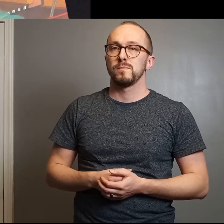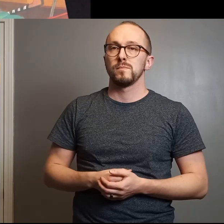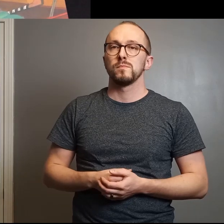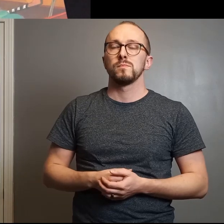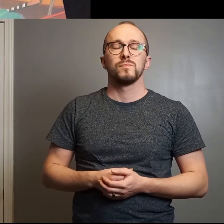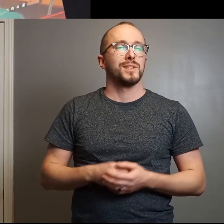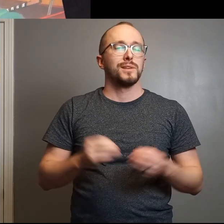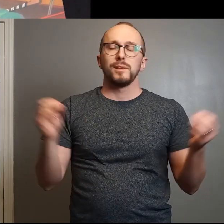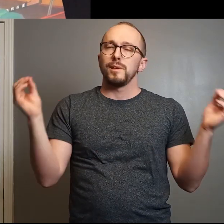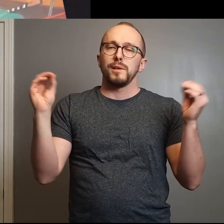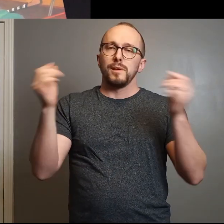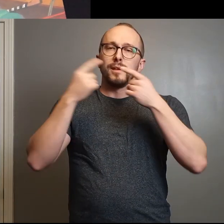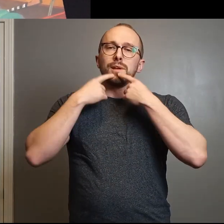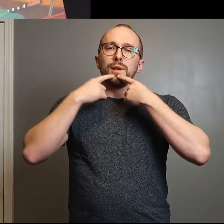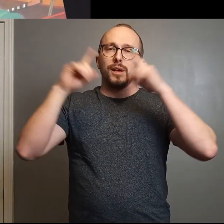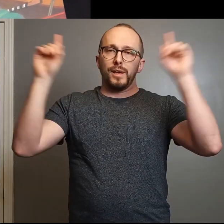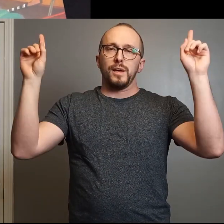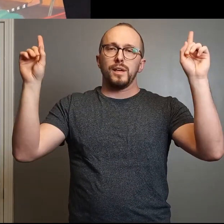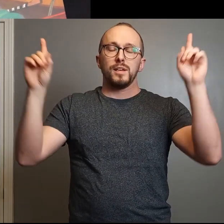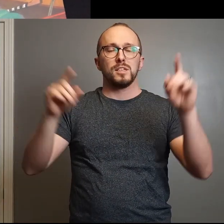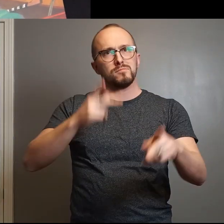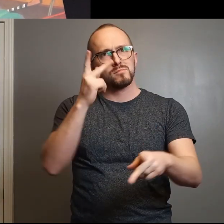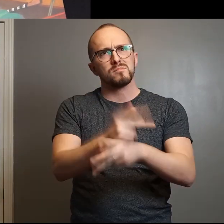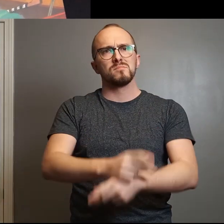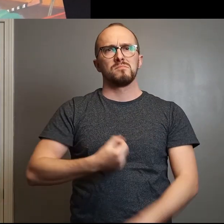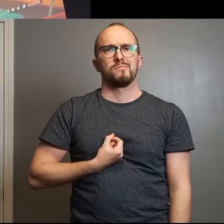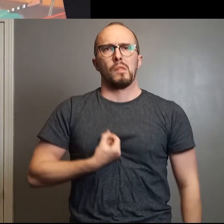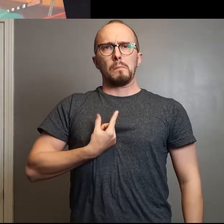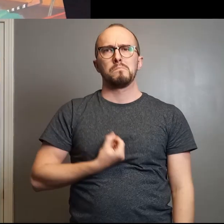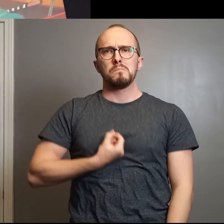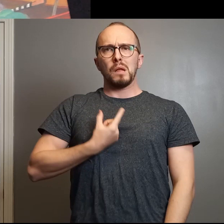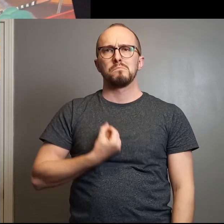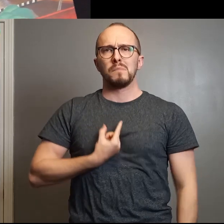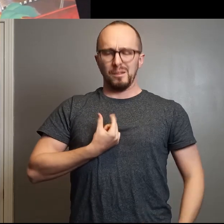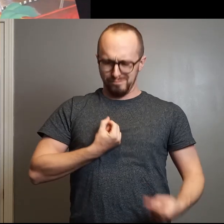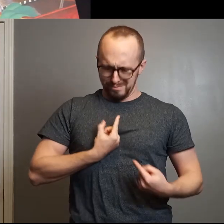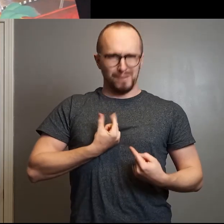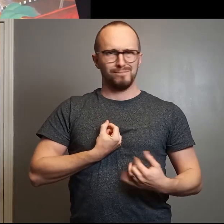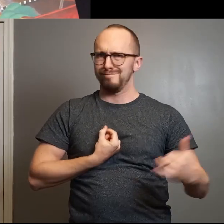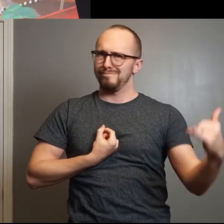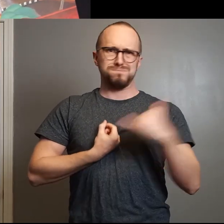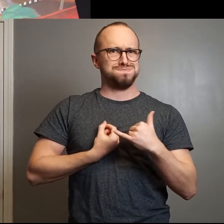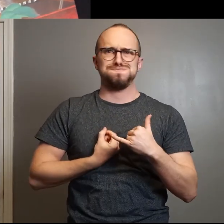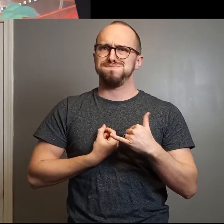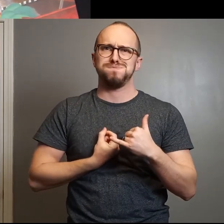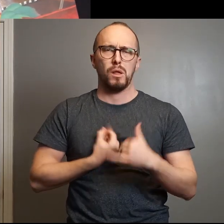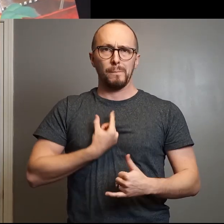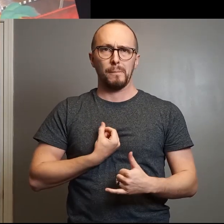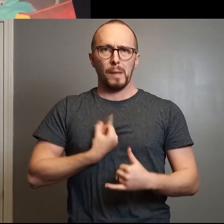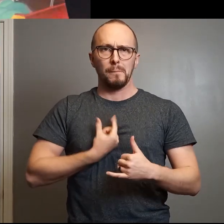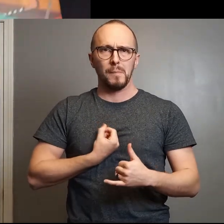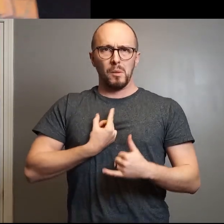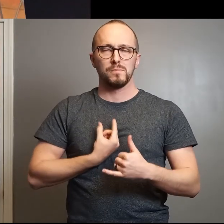But nothing worked. Hic, hic, hic. The hiccups stayed. Hic, hic,